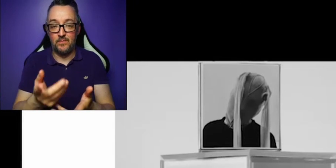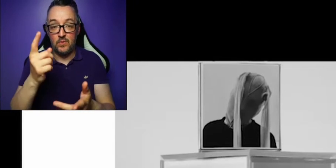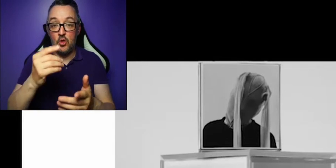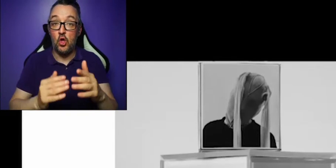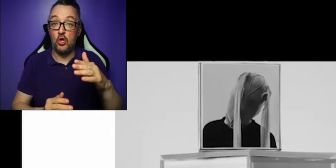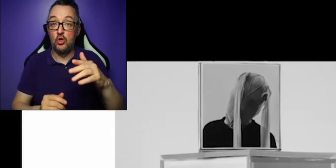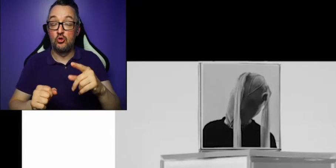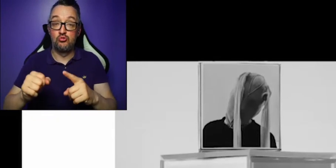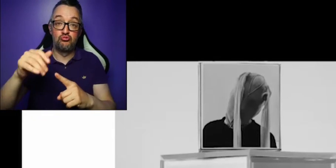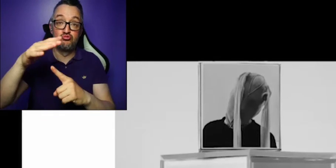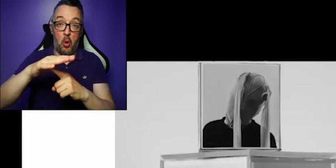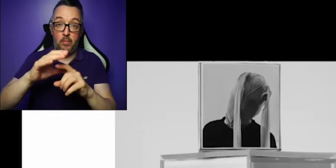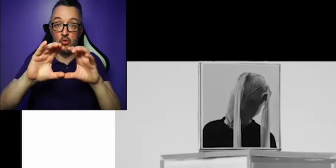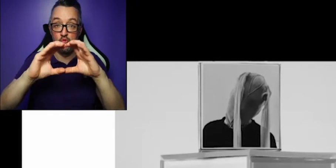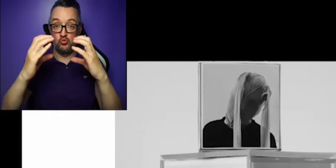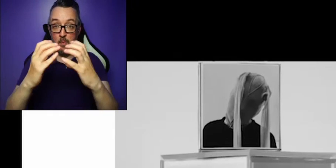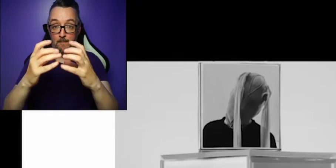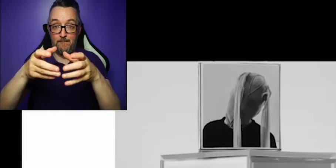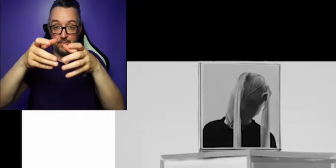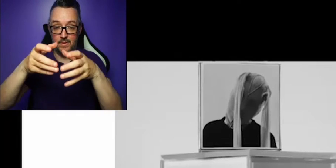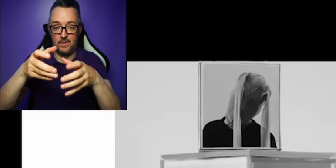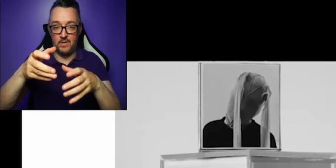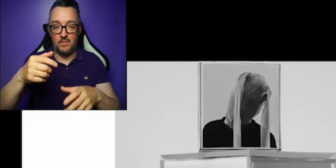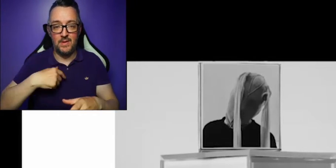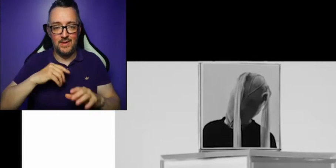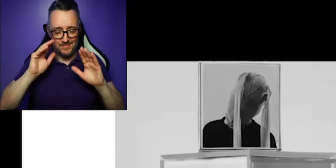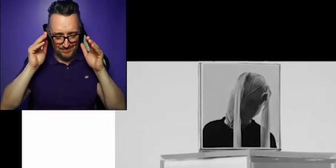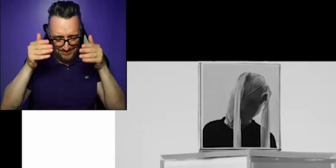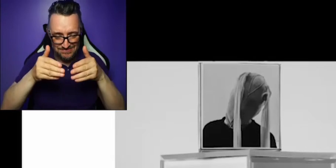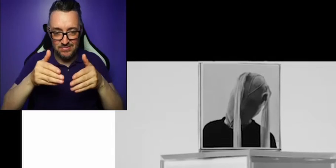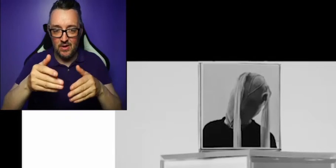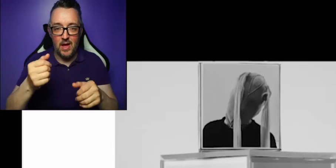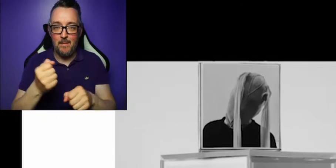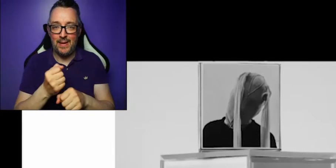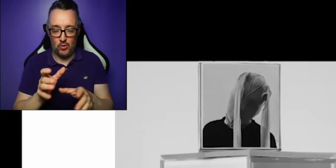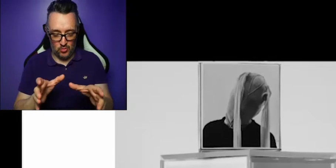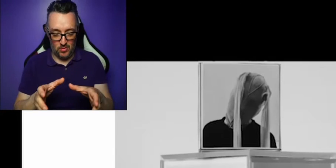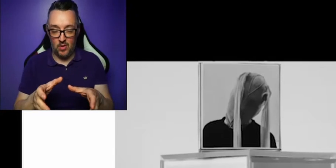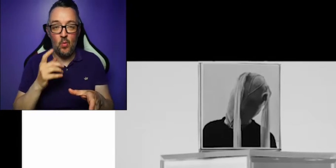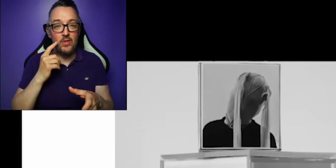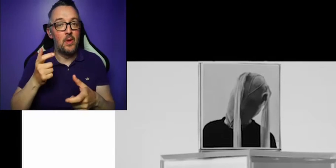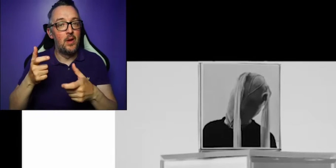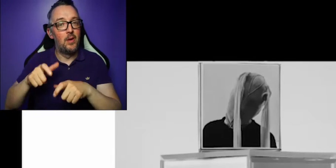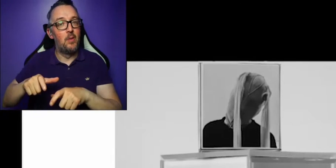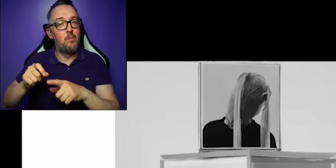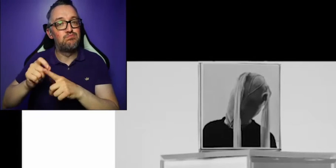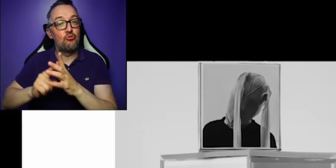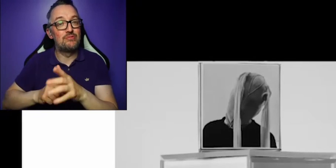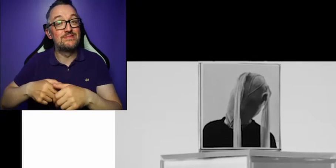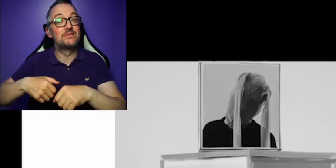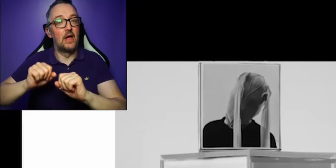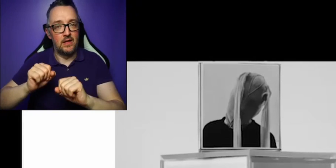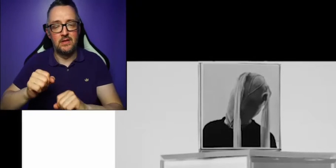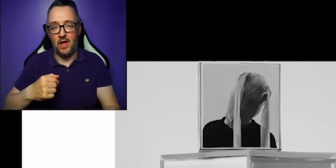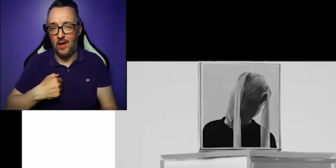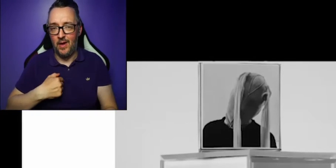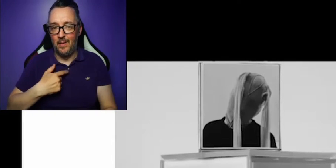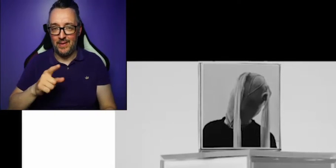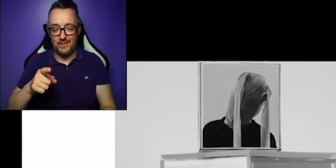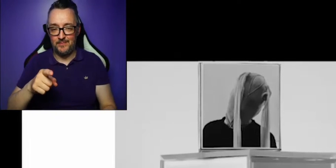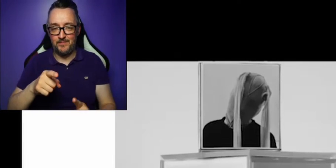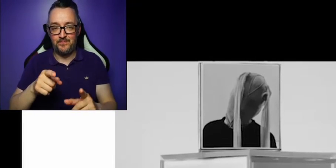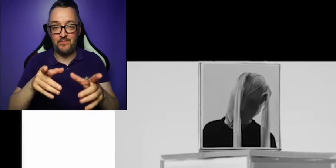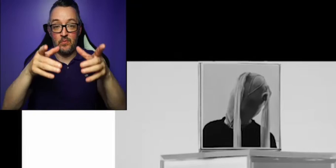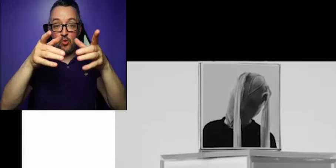and then the top cube is, I got very obsessed with making these cubes at the very start of my project. Mm-hmm. And